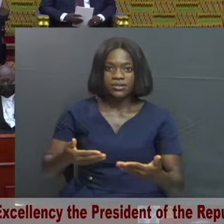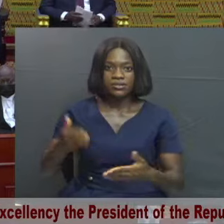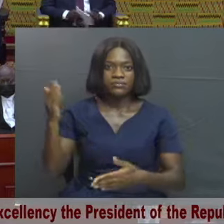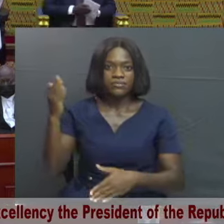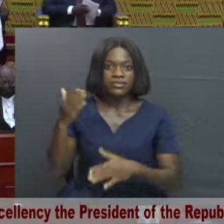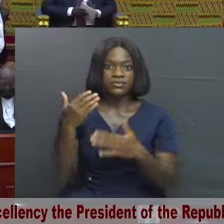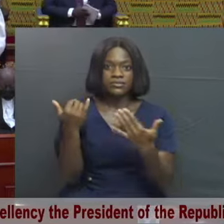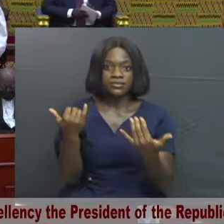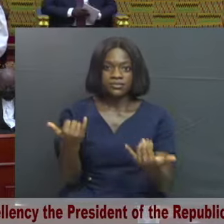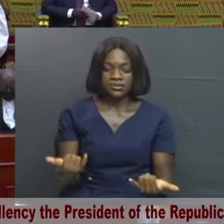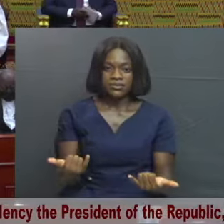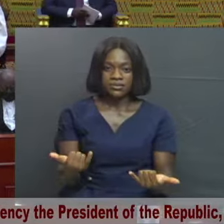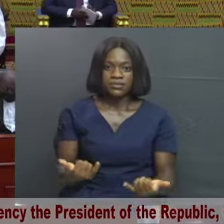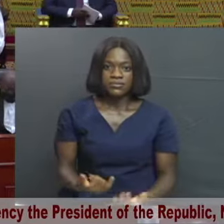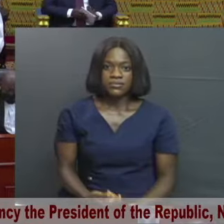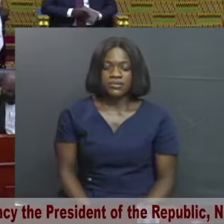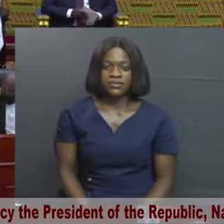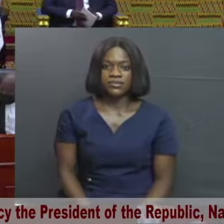now